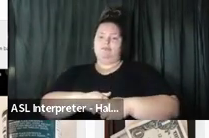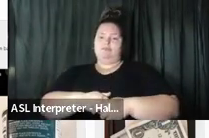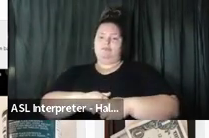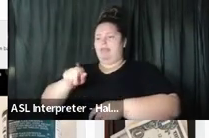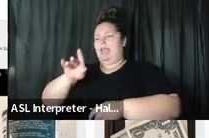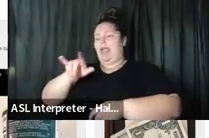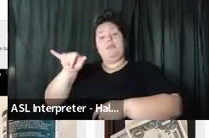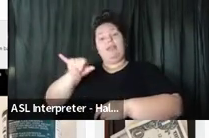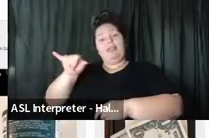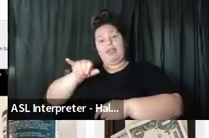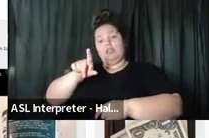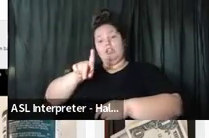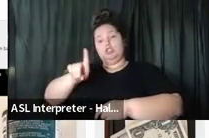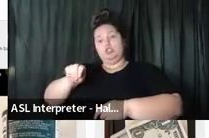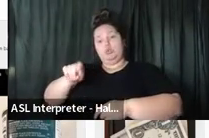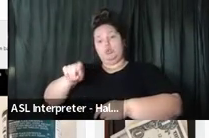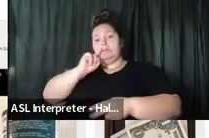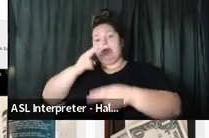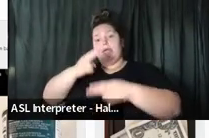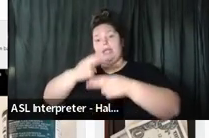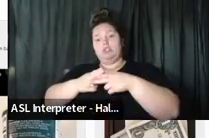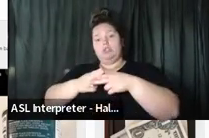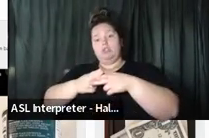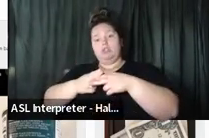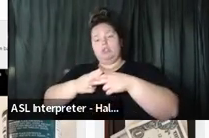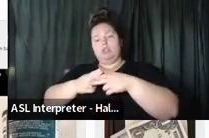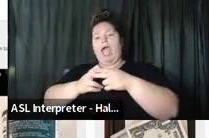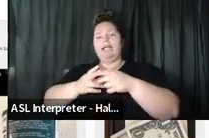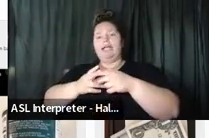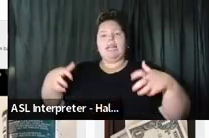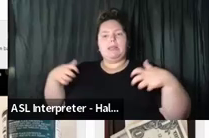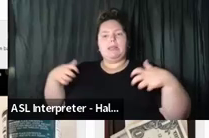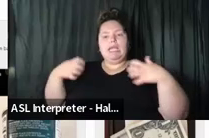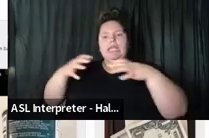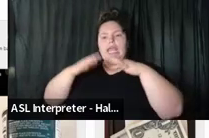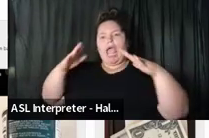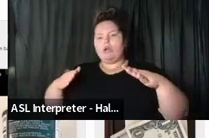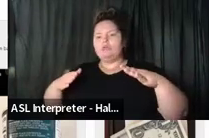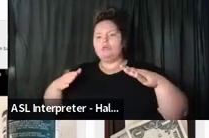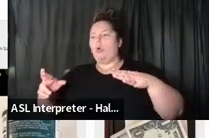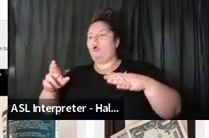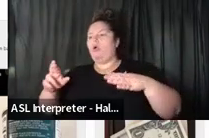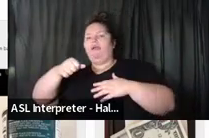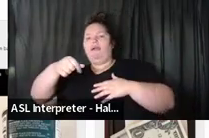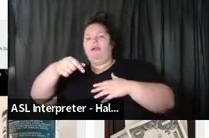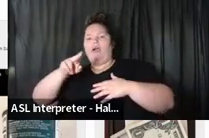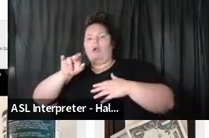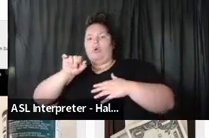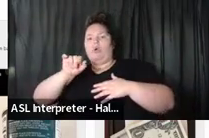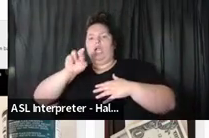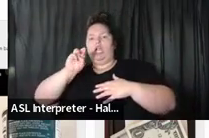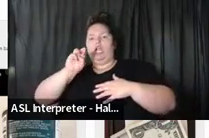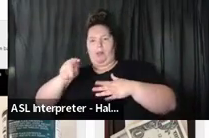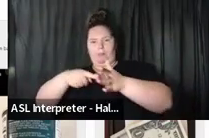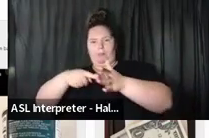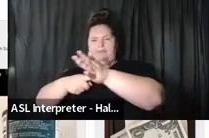that you mentioned, like it, how there's like the different, like the primate house or like an aquarium, like it'll even show you, like you can